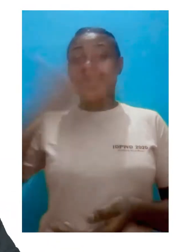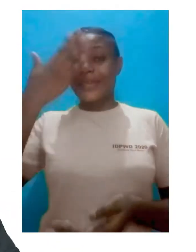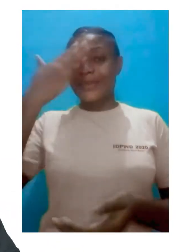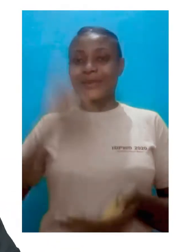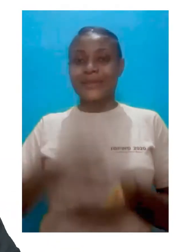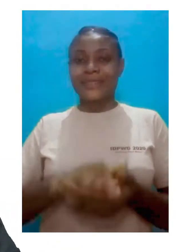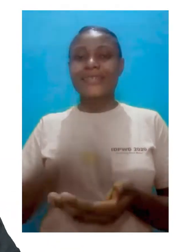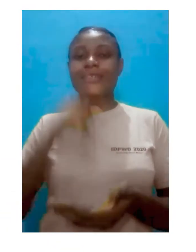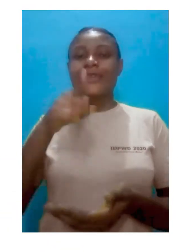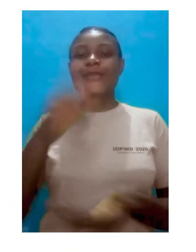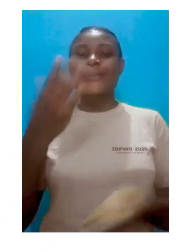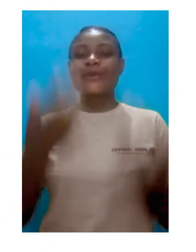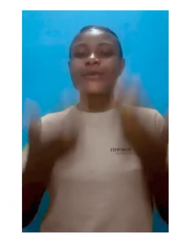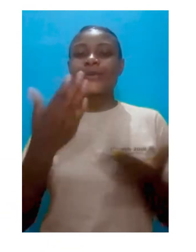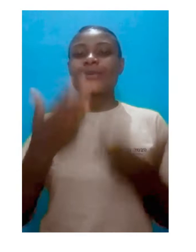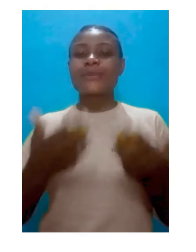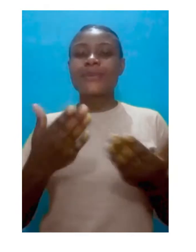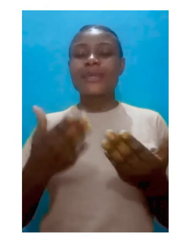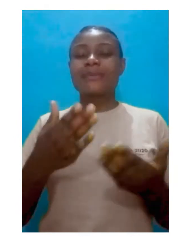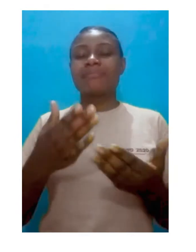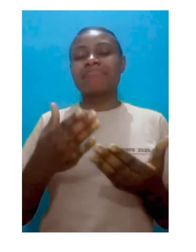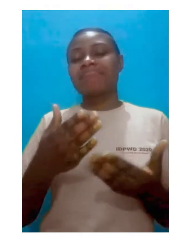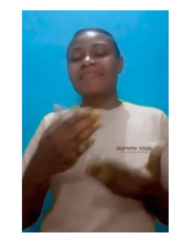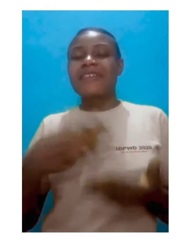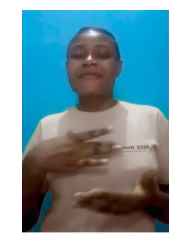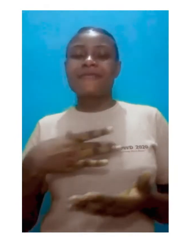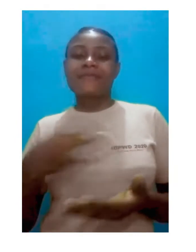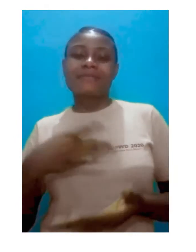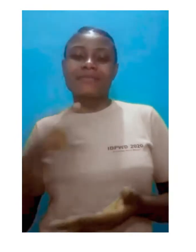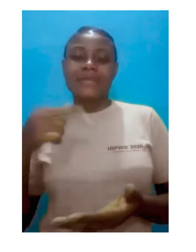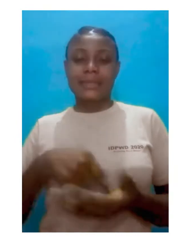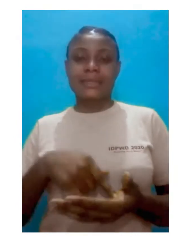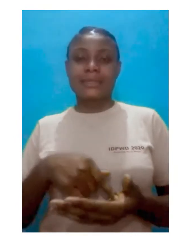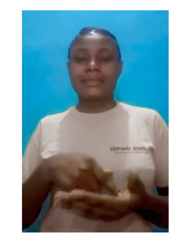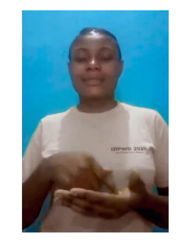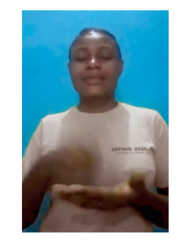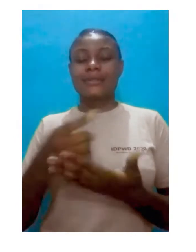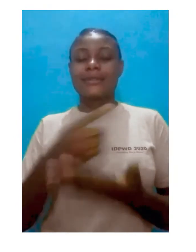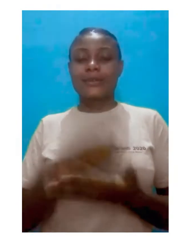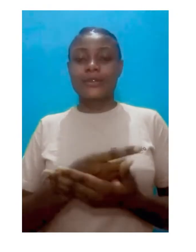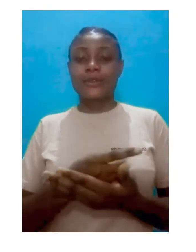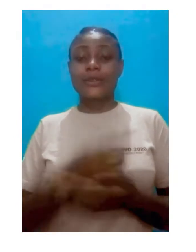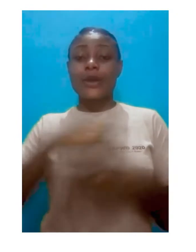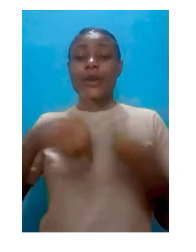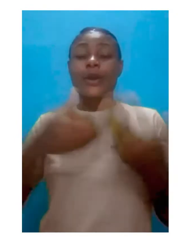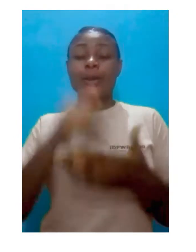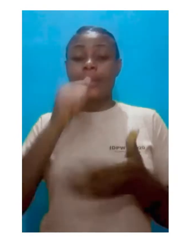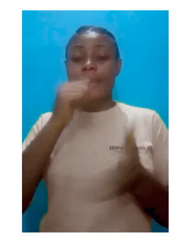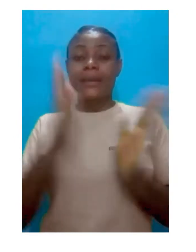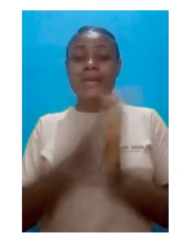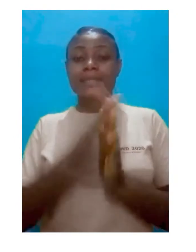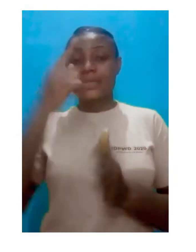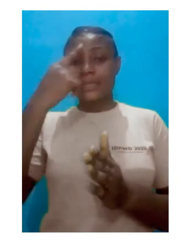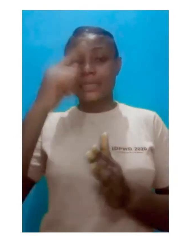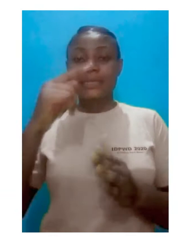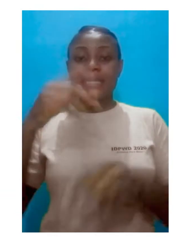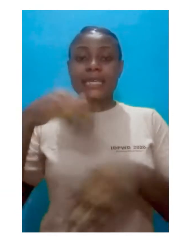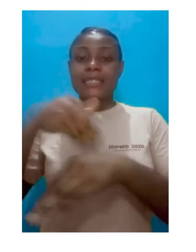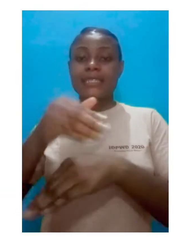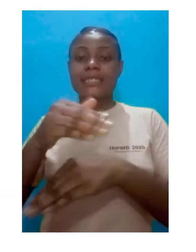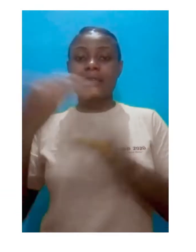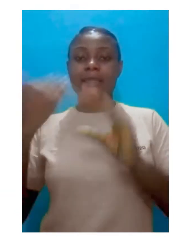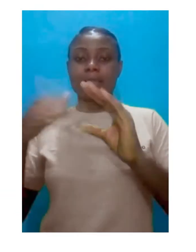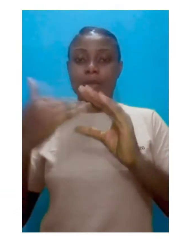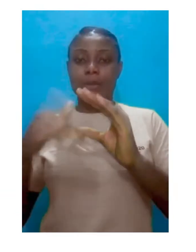again today. I know you may have been finding this series exciting. All I'm asking from you is